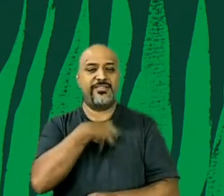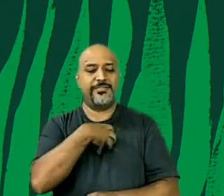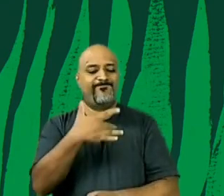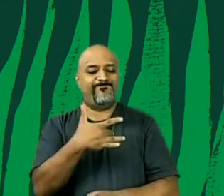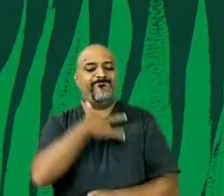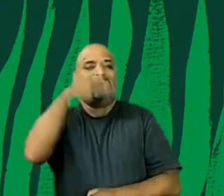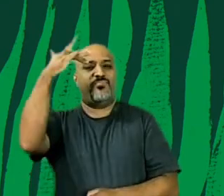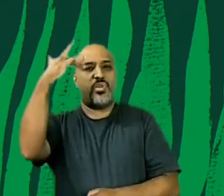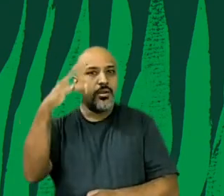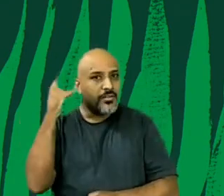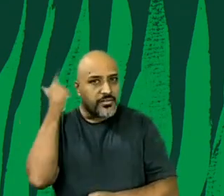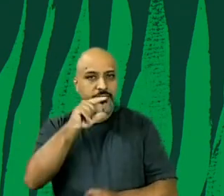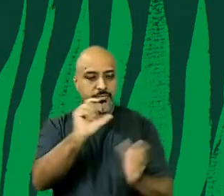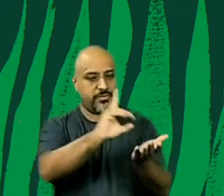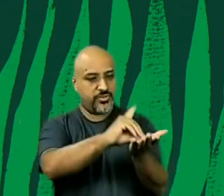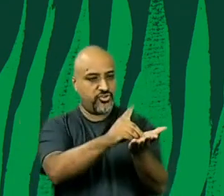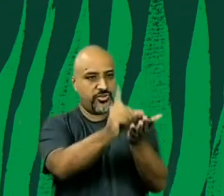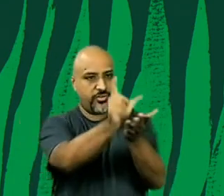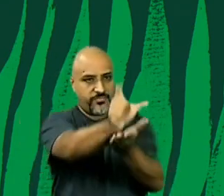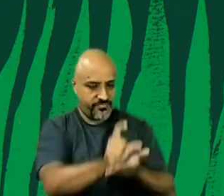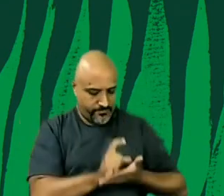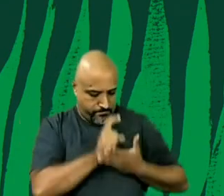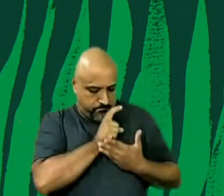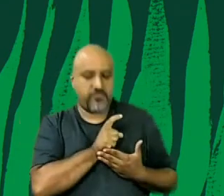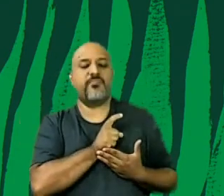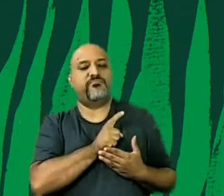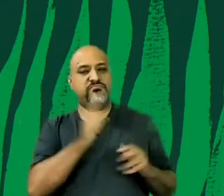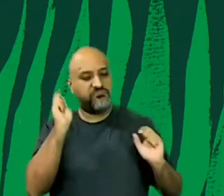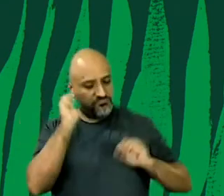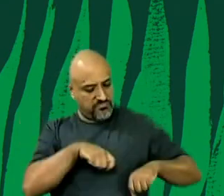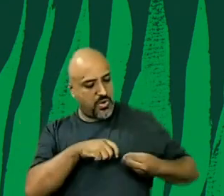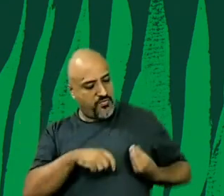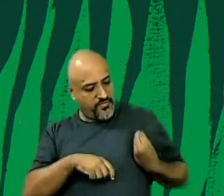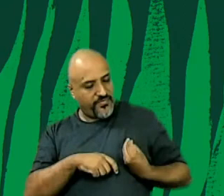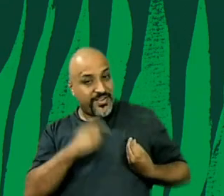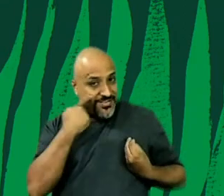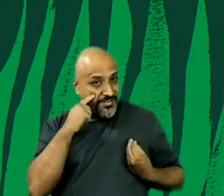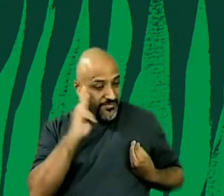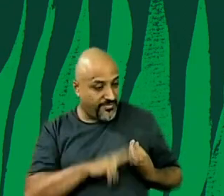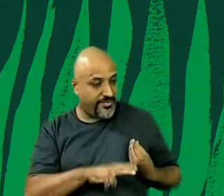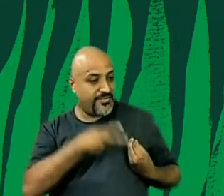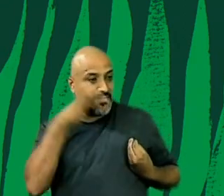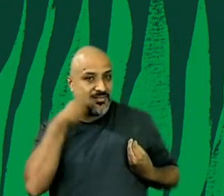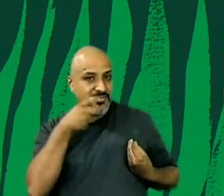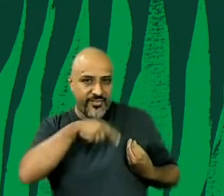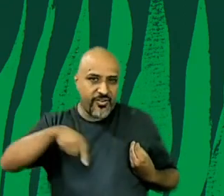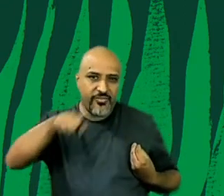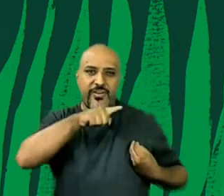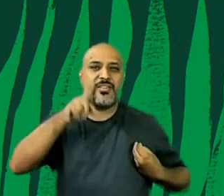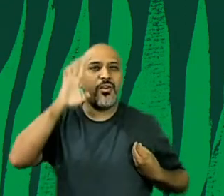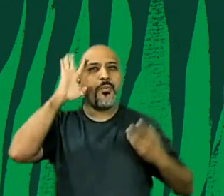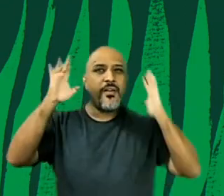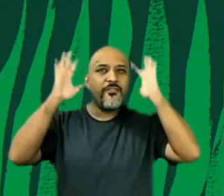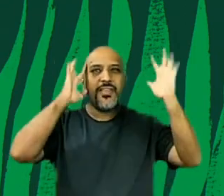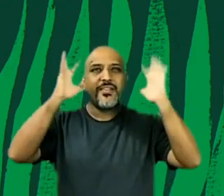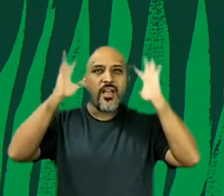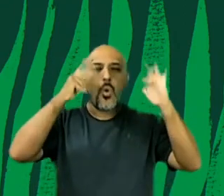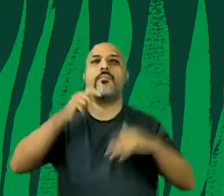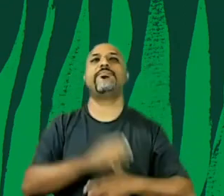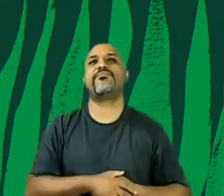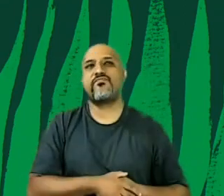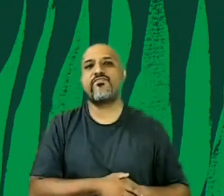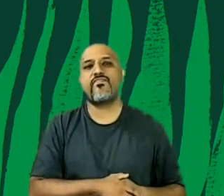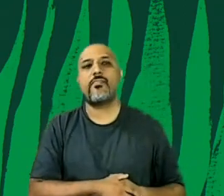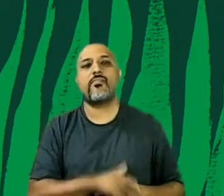meaning and they only touch you if you turn them into a possible experience that you've observed or even a fiction. So